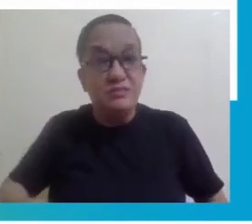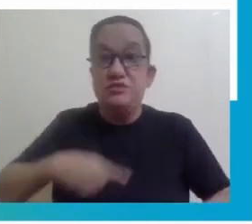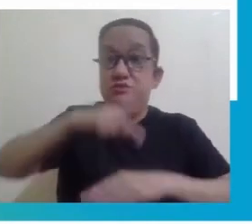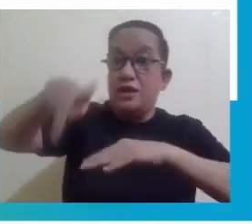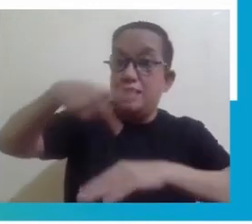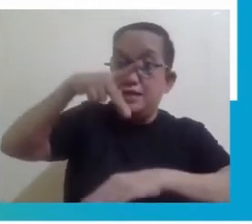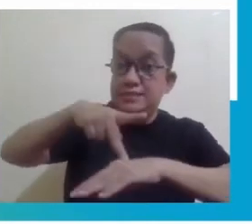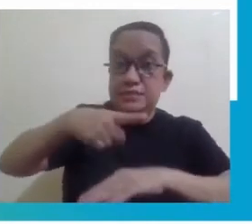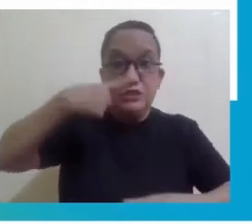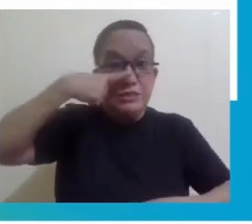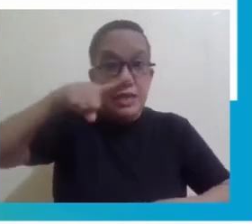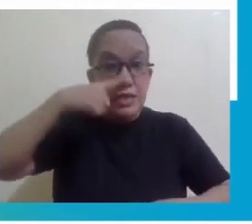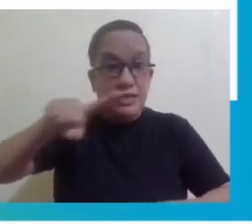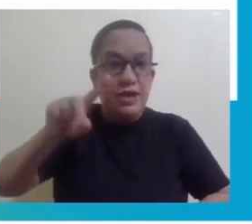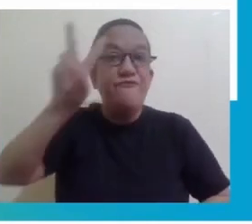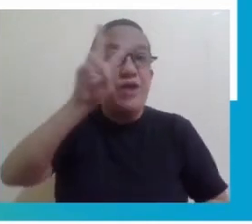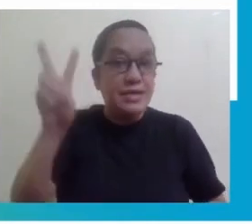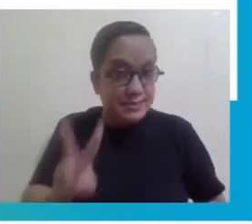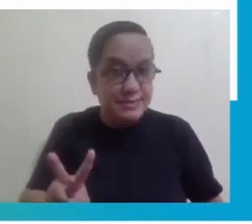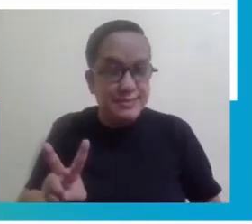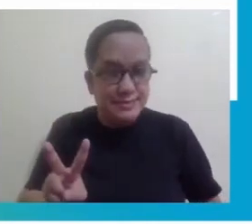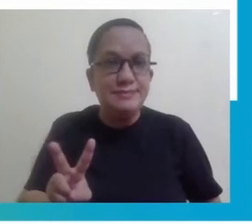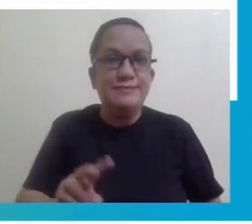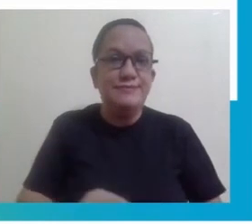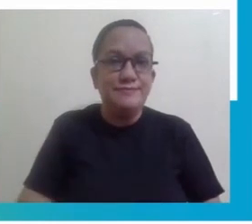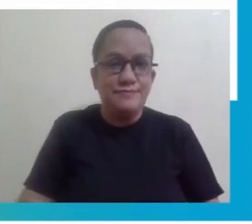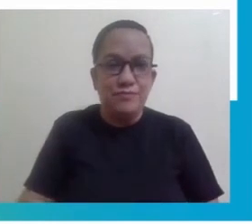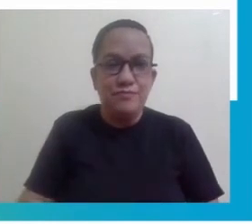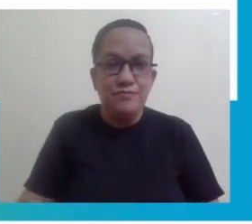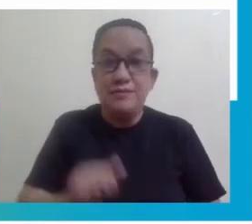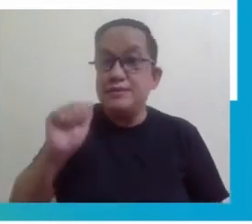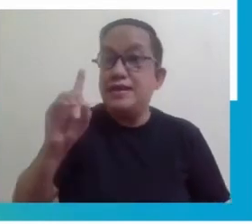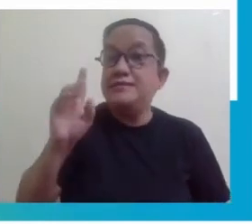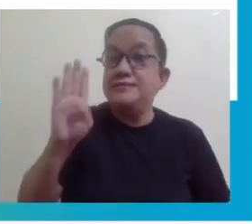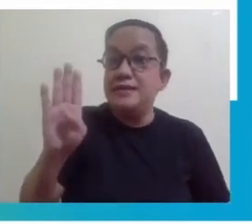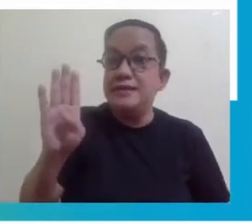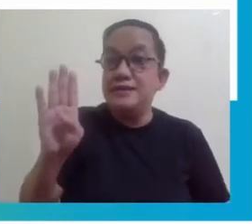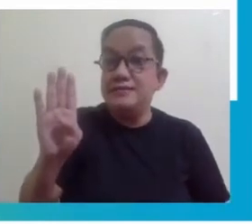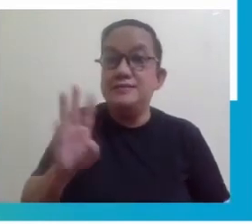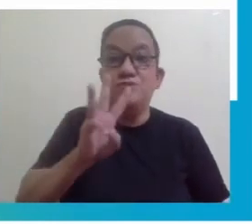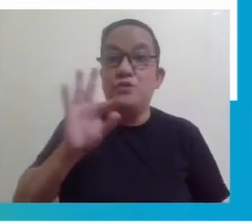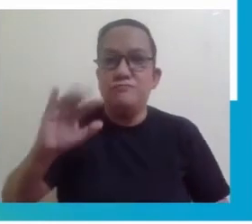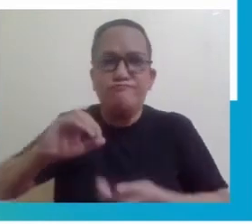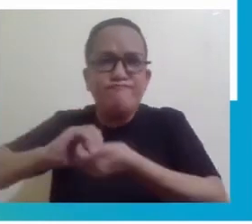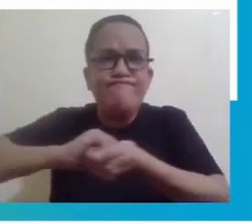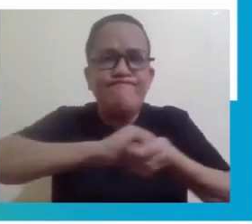coastal resilience, the ADB-WWF partnership is looking at opportunities for raising